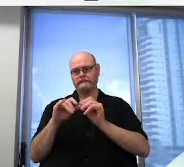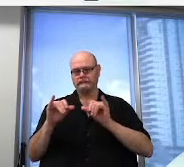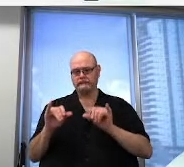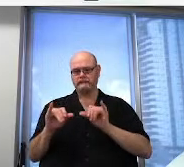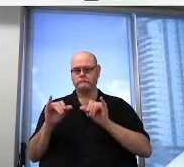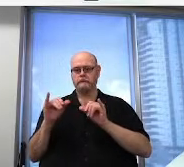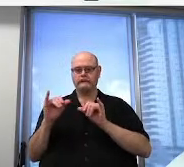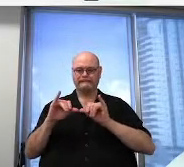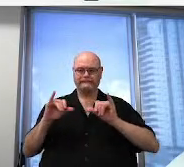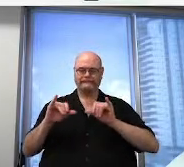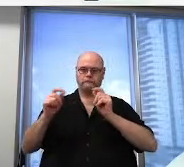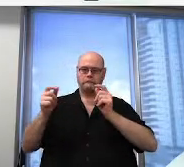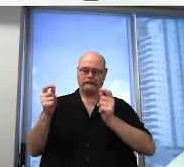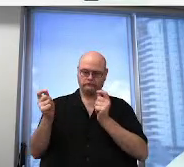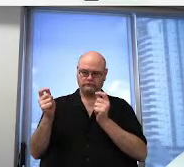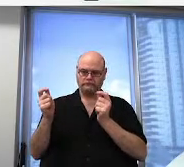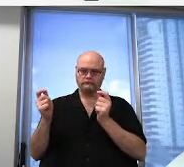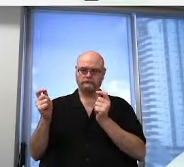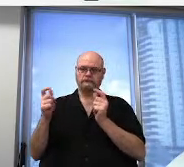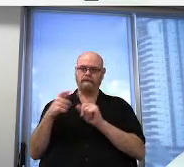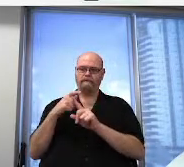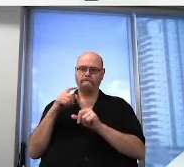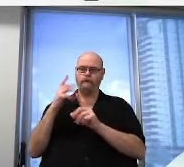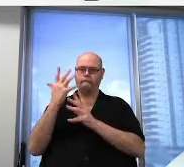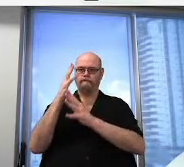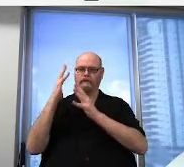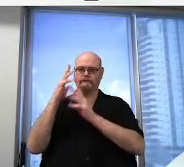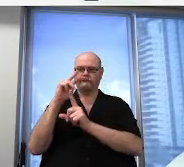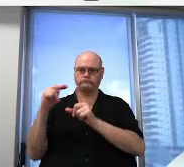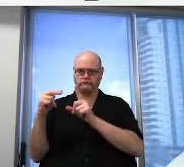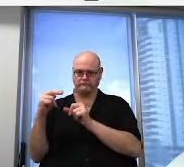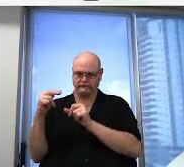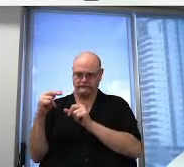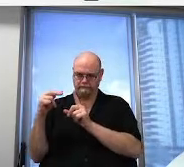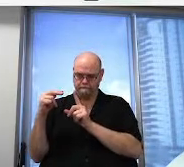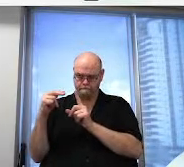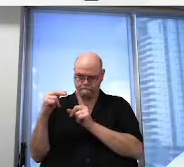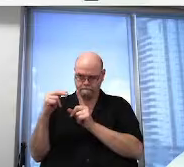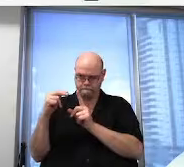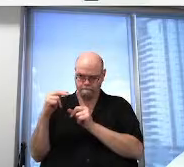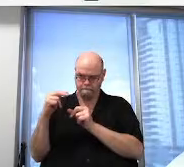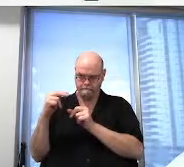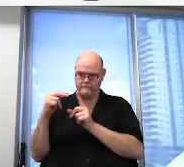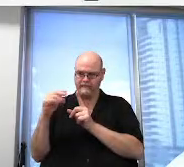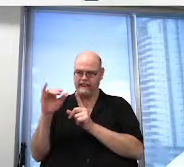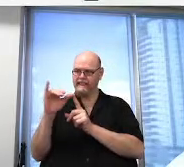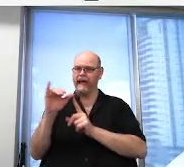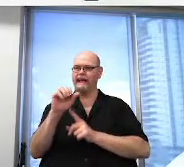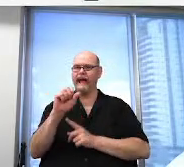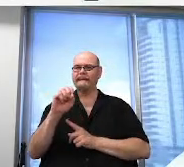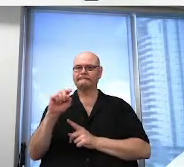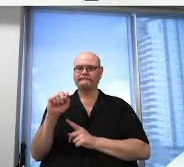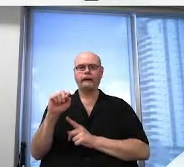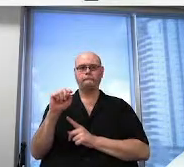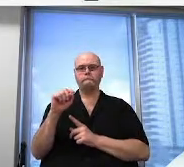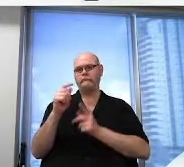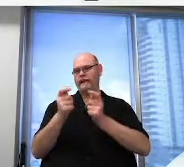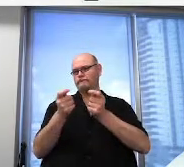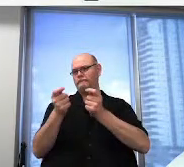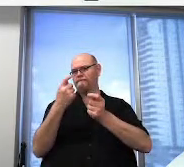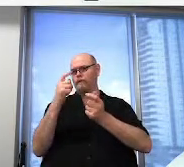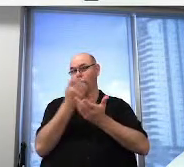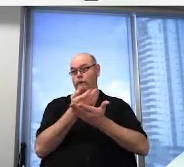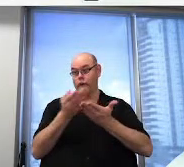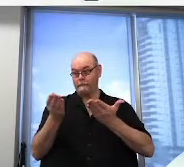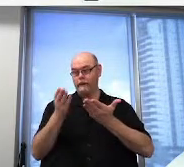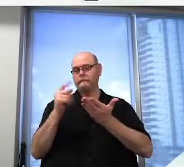management, system management from a vegetation perspective. So similar to an asset management system that